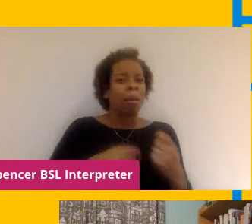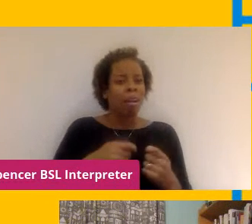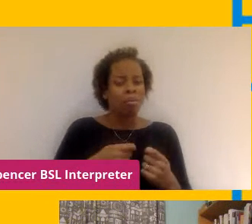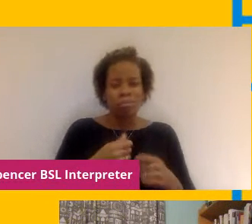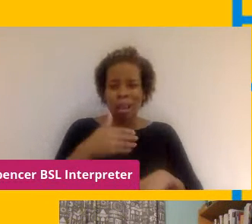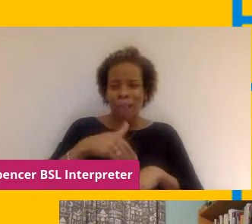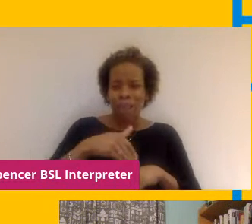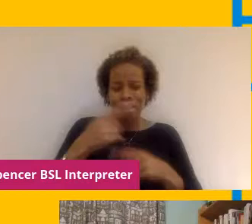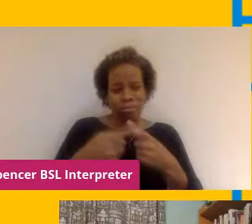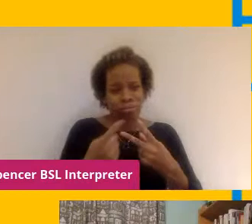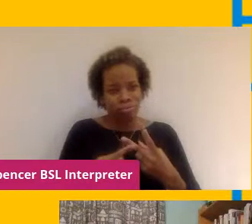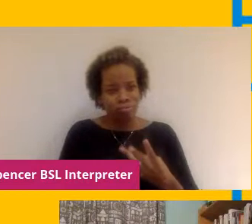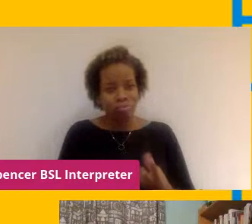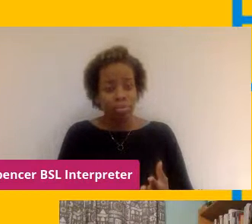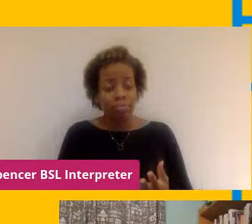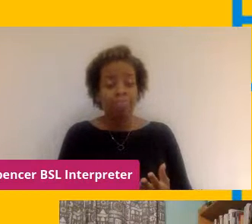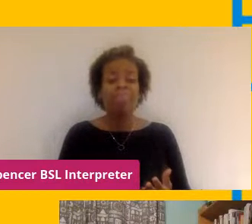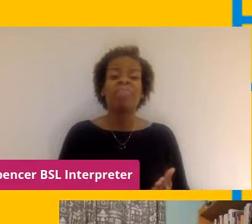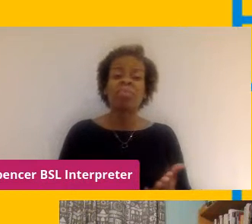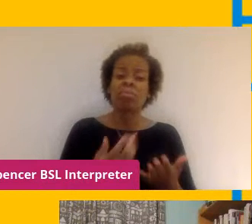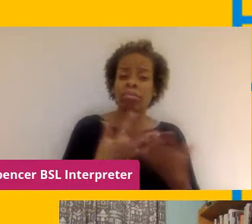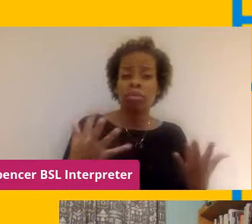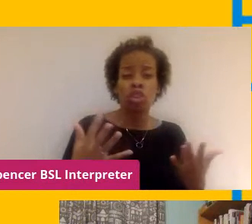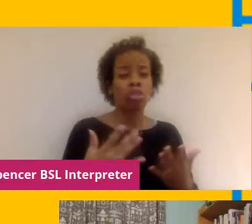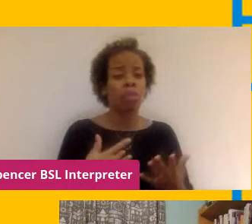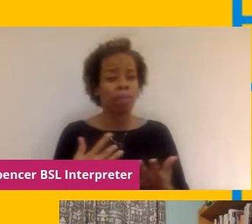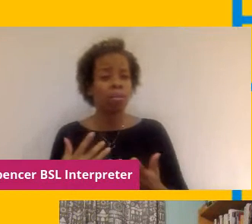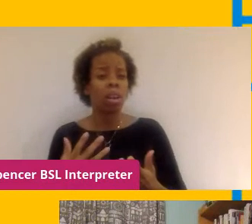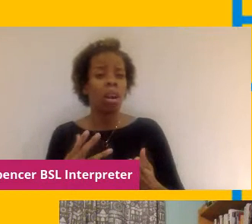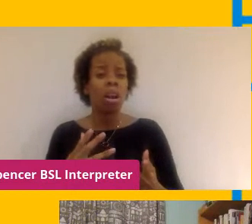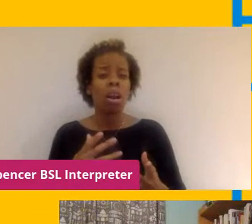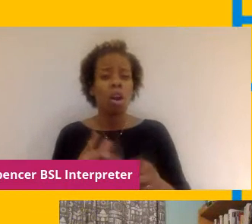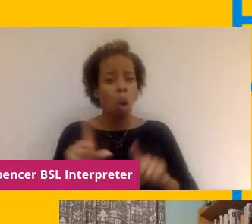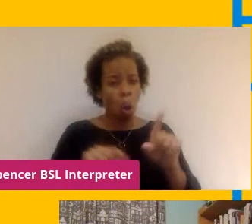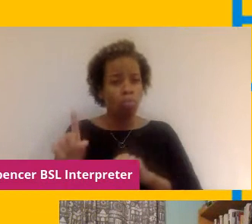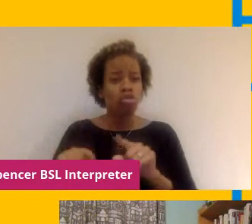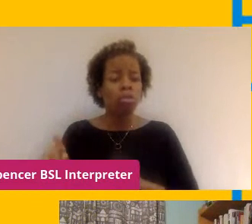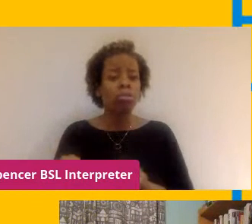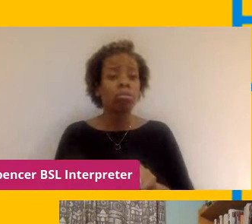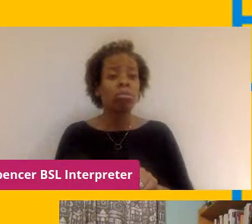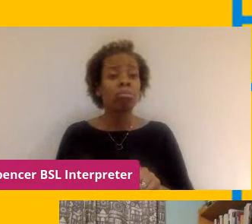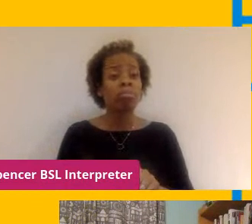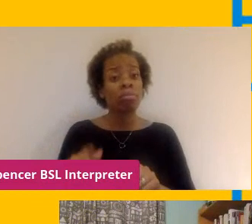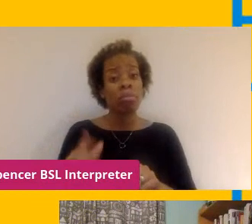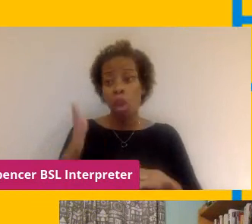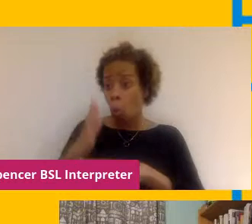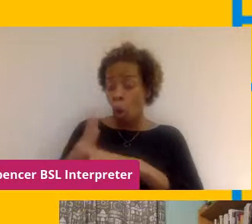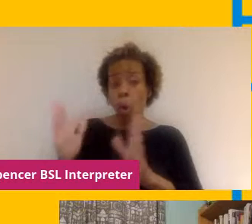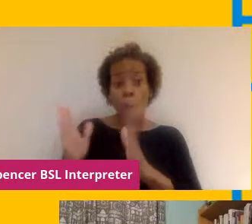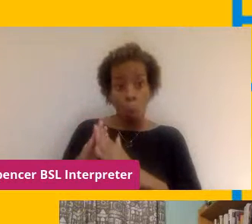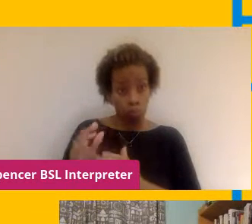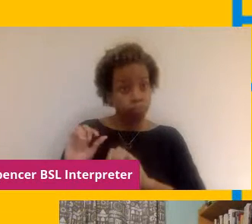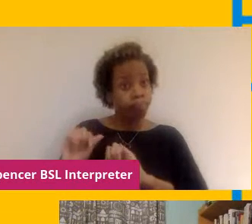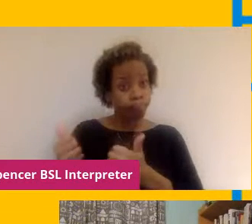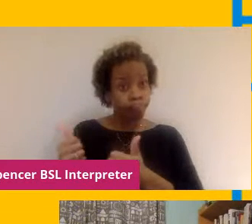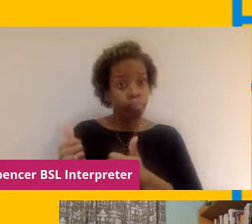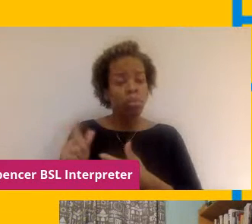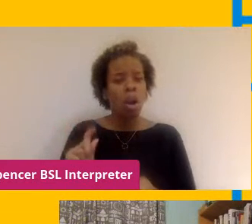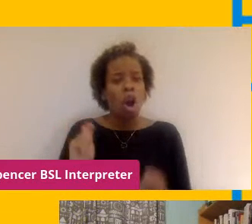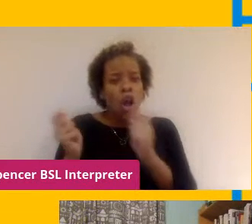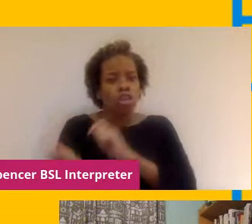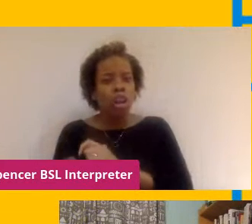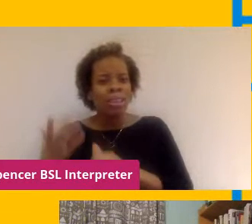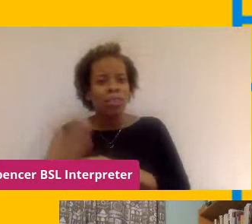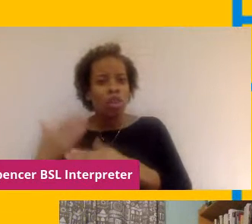could argue should be put in place, alternative duties to allow for increased home working. And, you know, your branch can address these issues